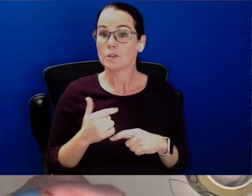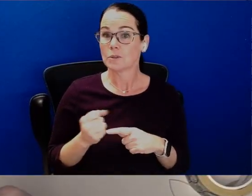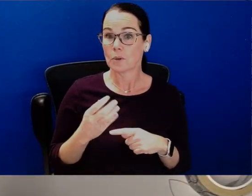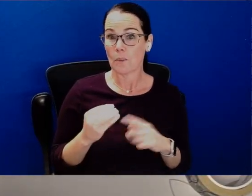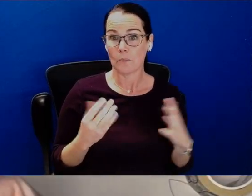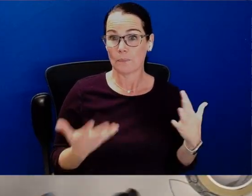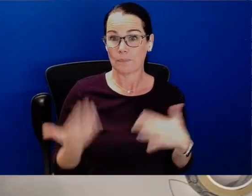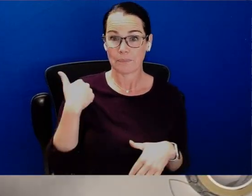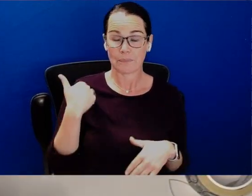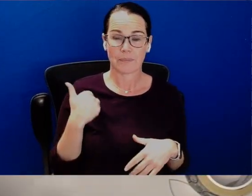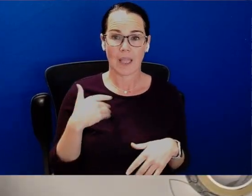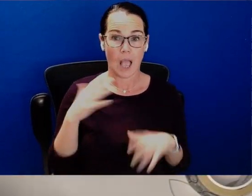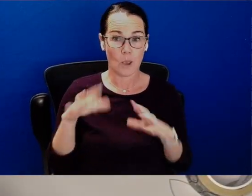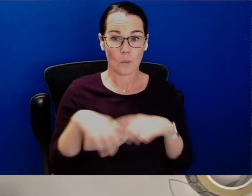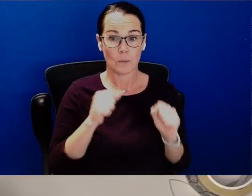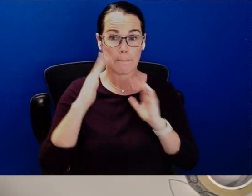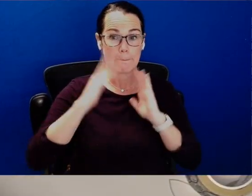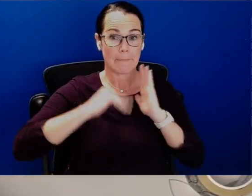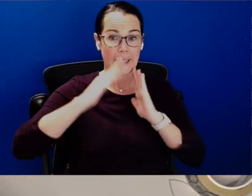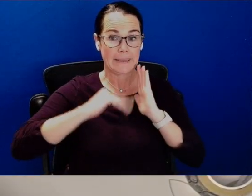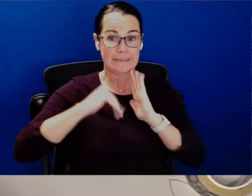a painting night,